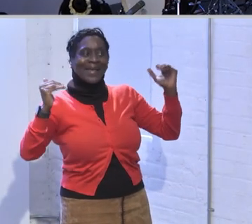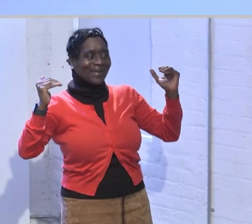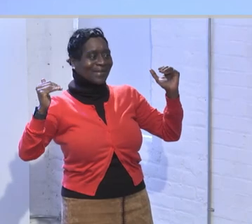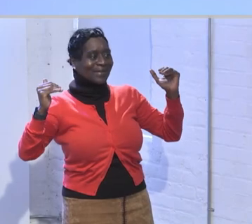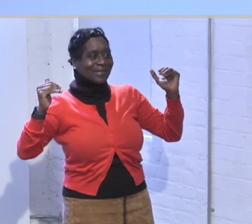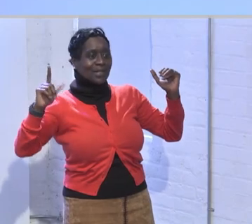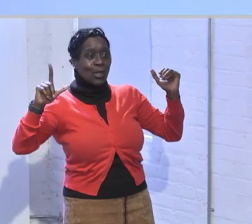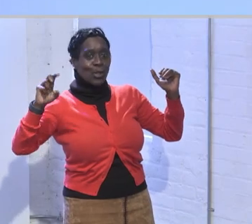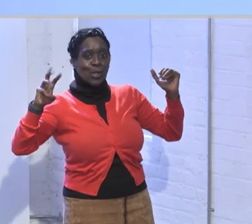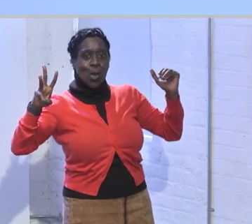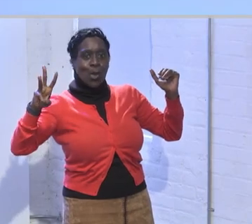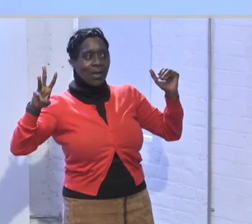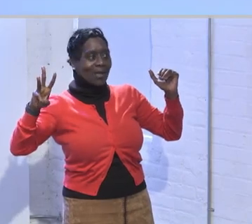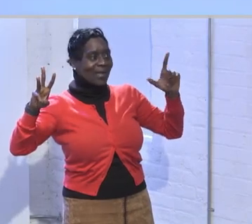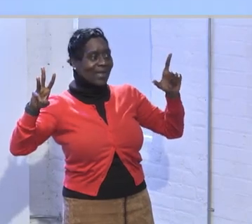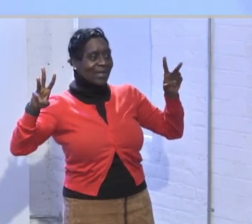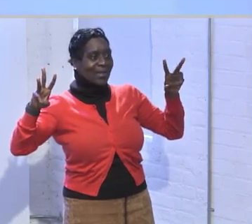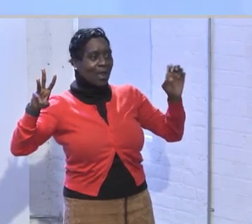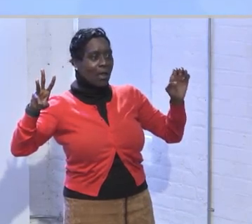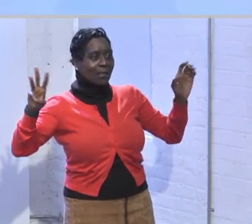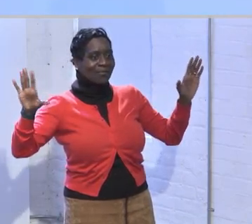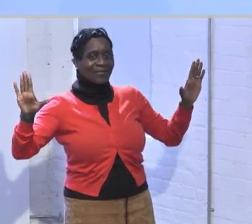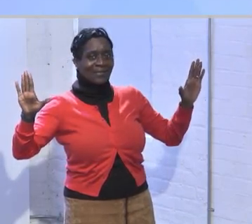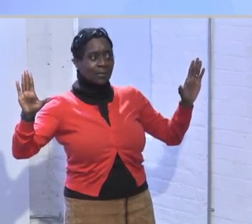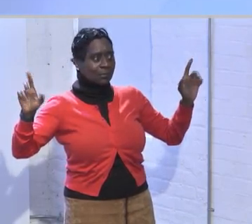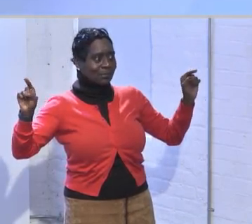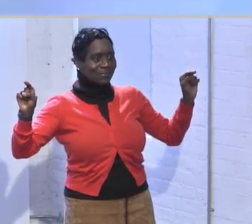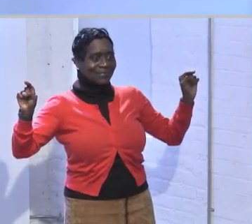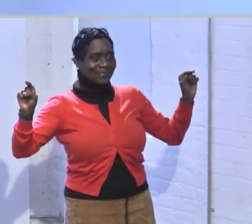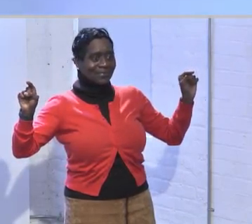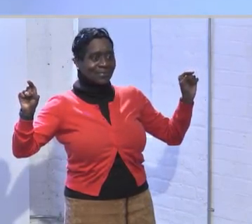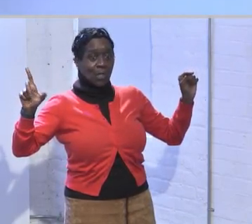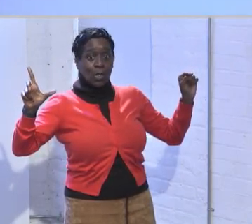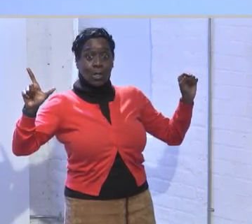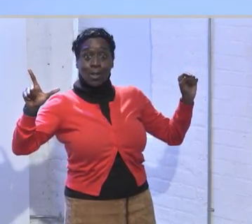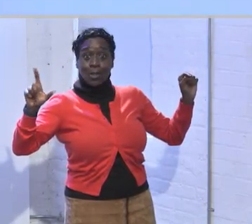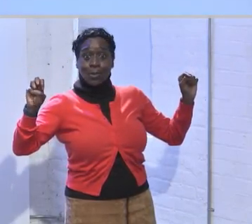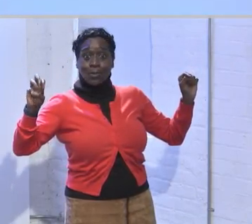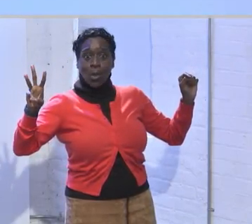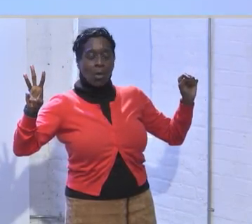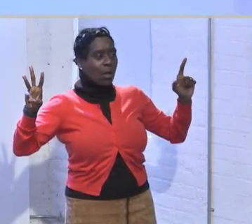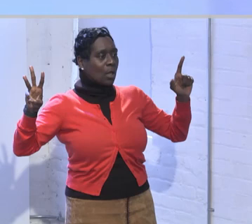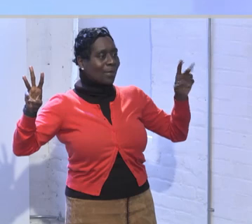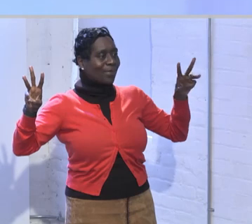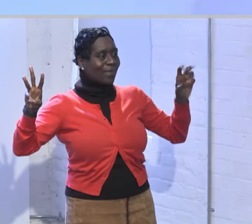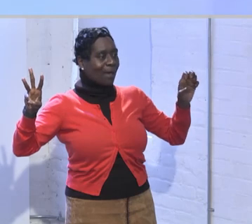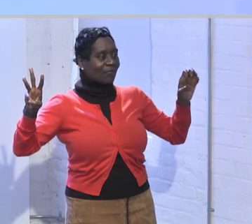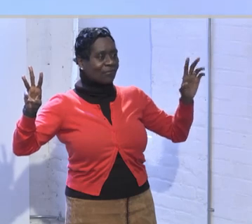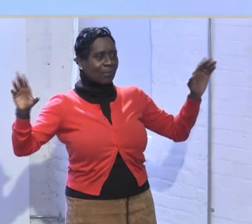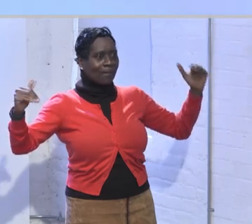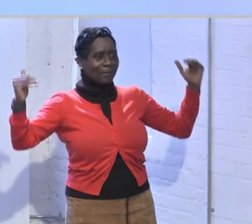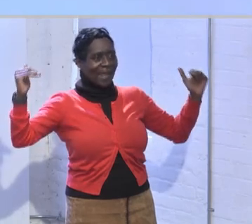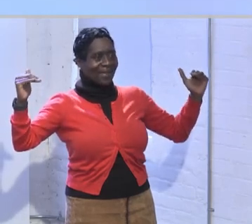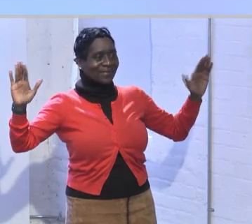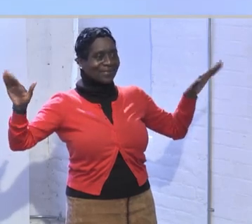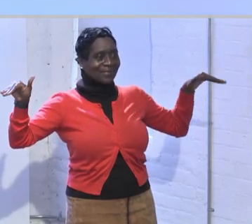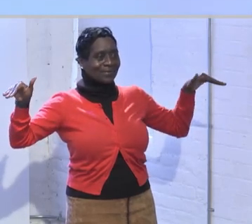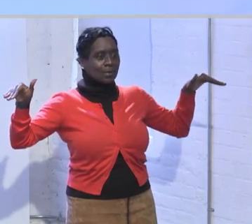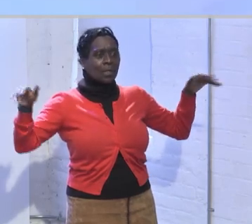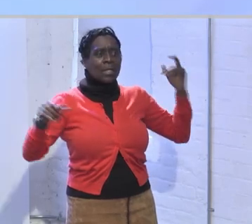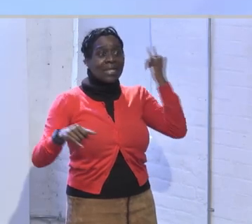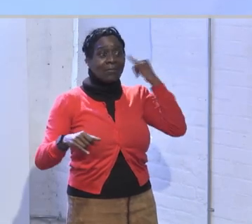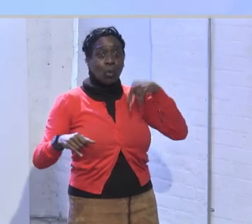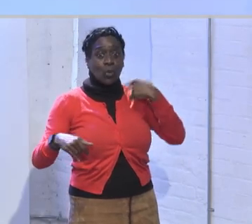law and love. Because if we're just teaching our children the